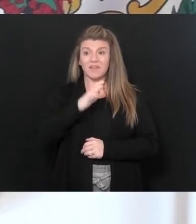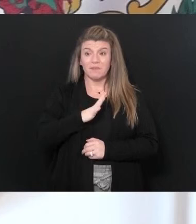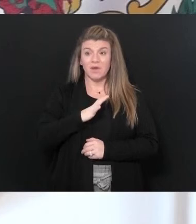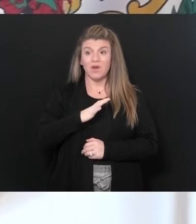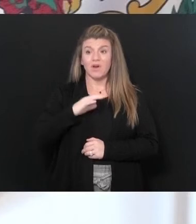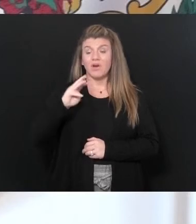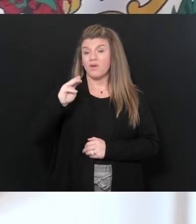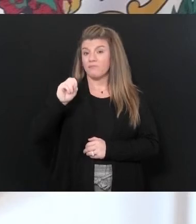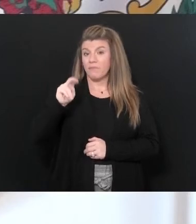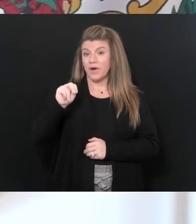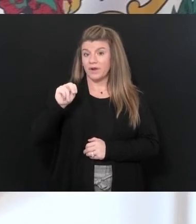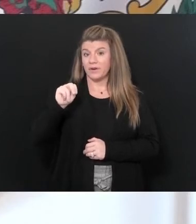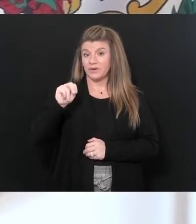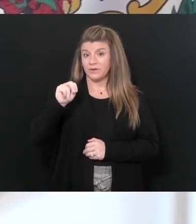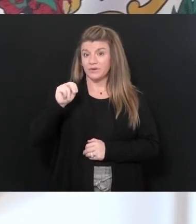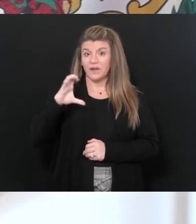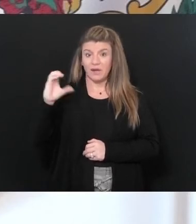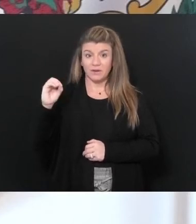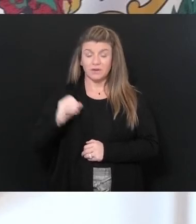female from Monongahelia County.